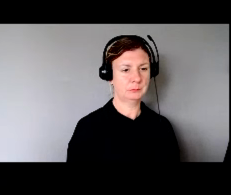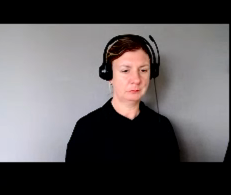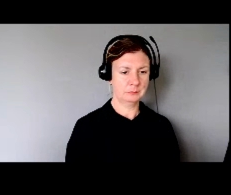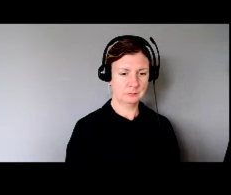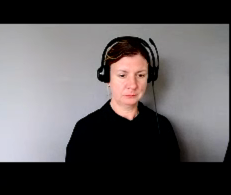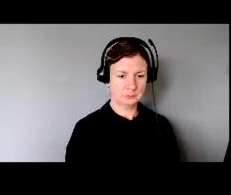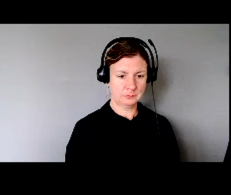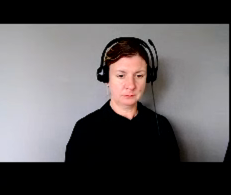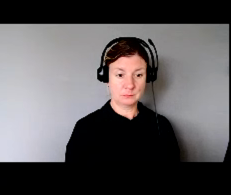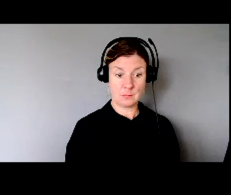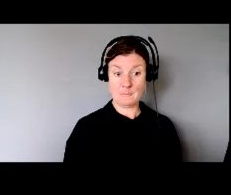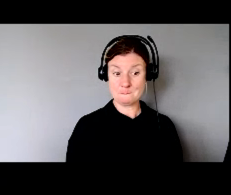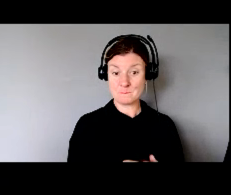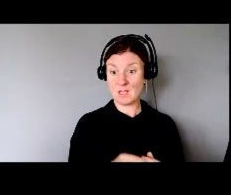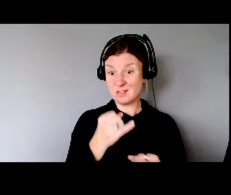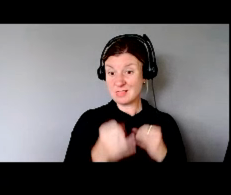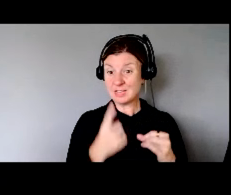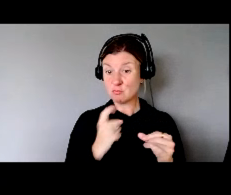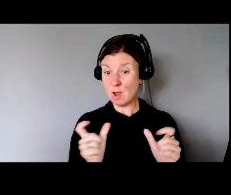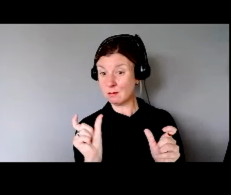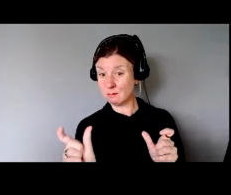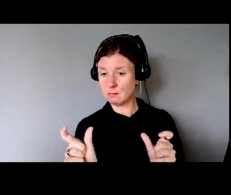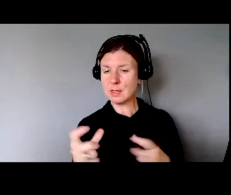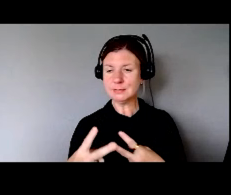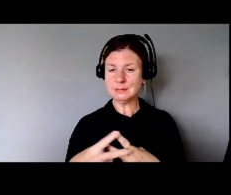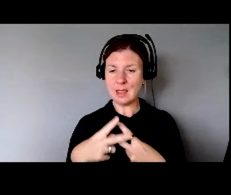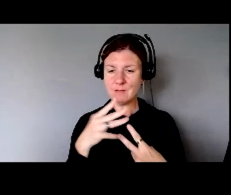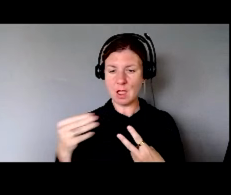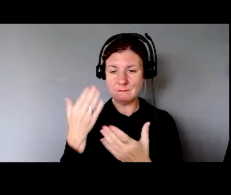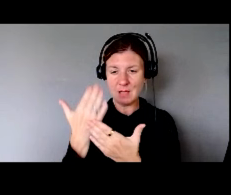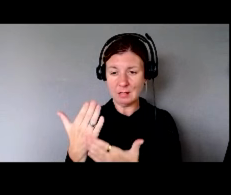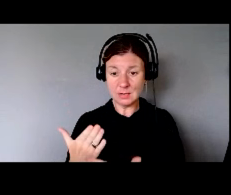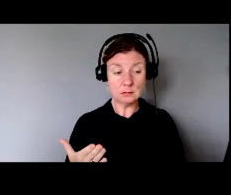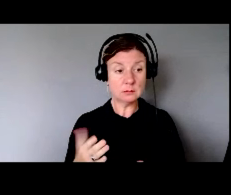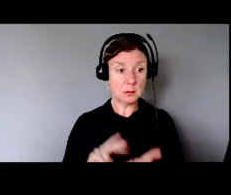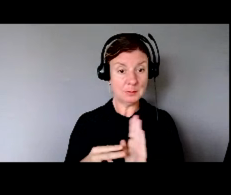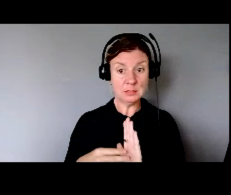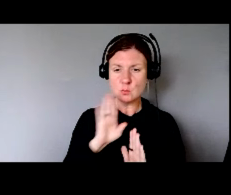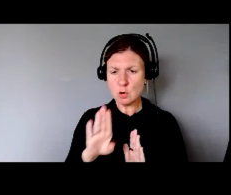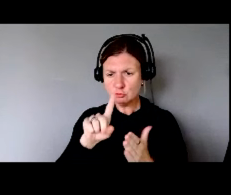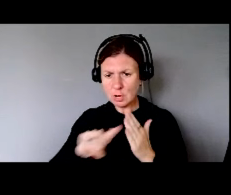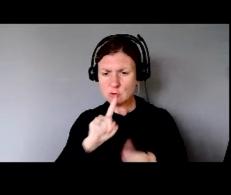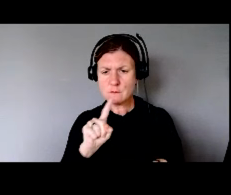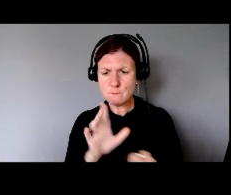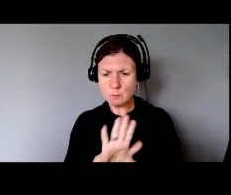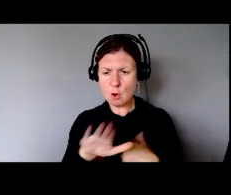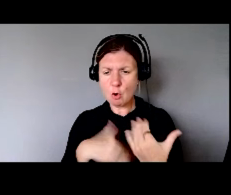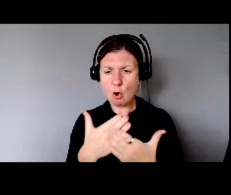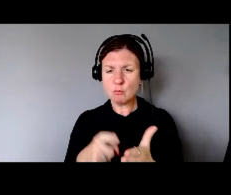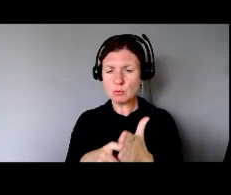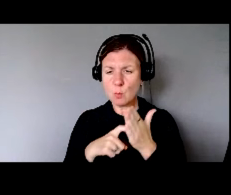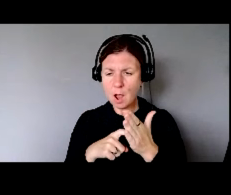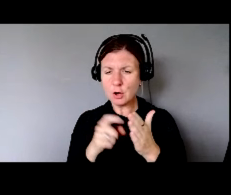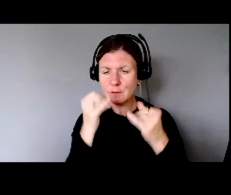You can click on Save and Validate, and Save and Validate will check for completeness of all mandatory